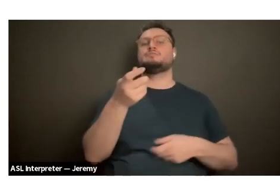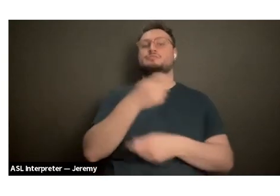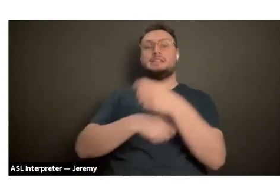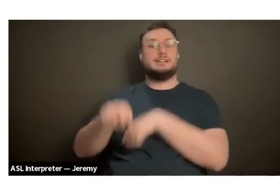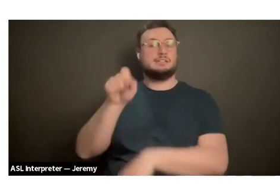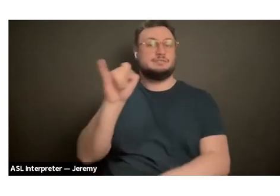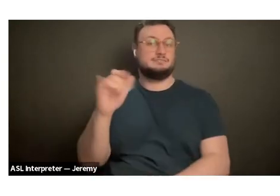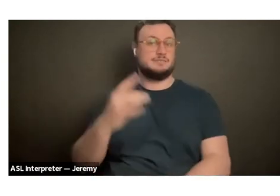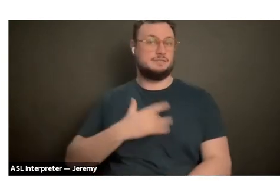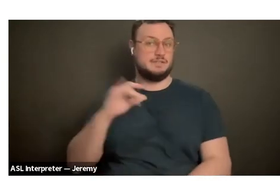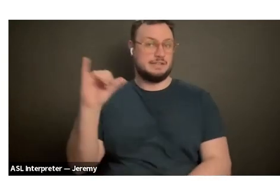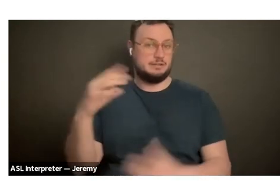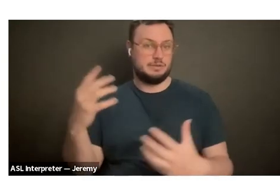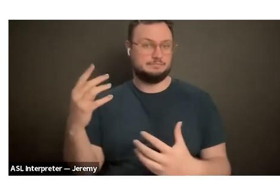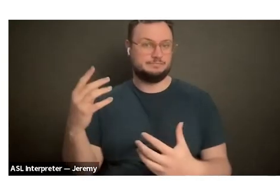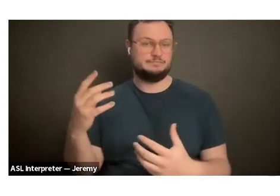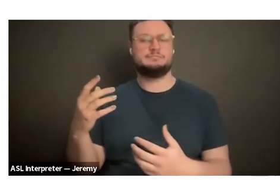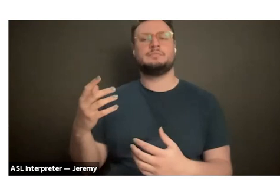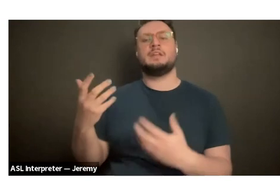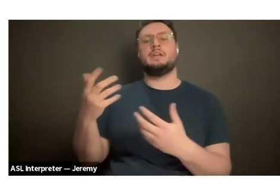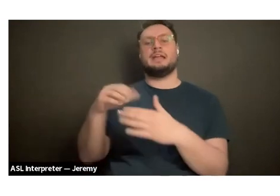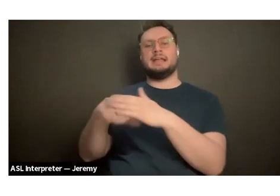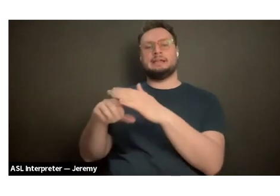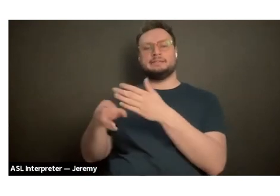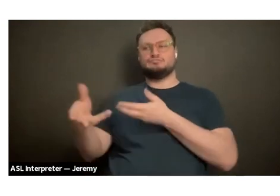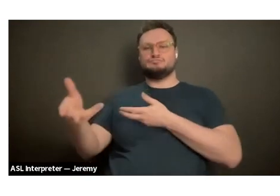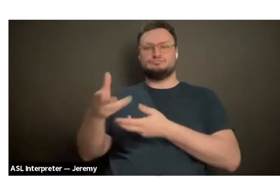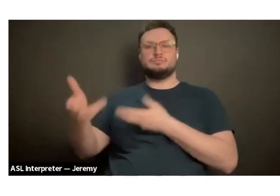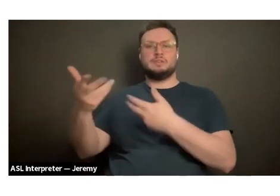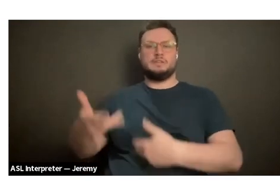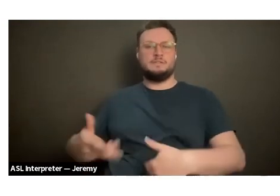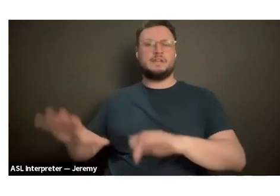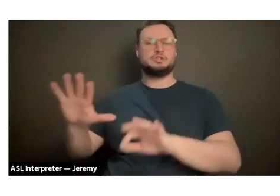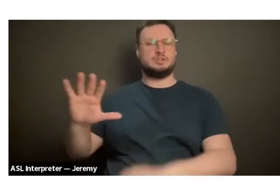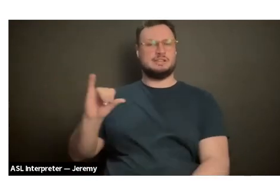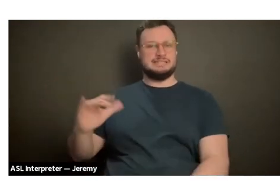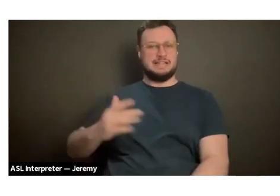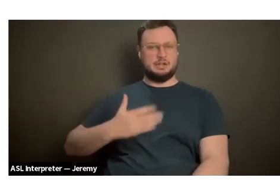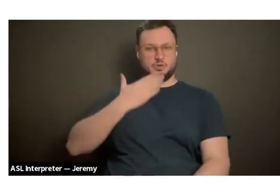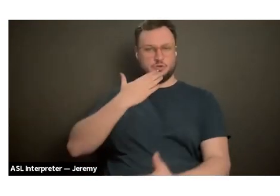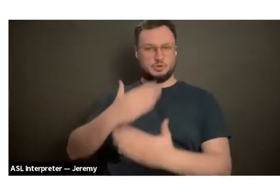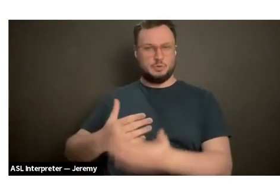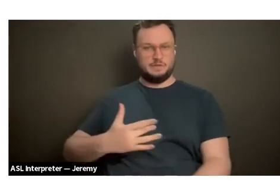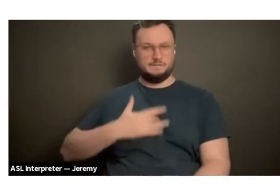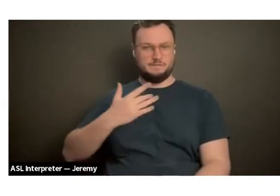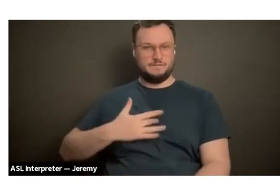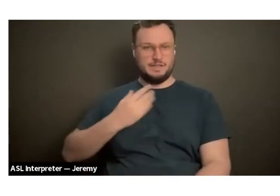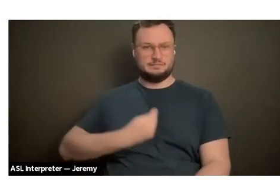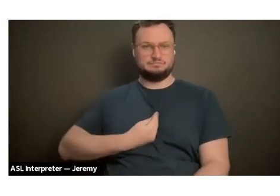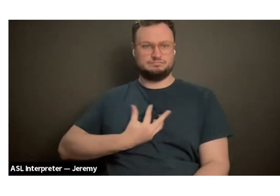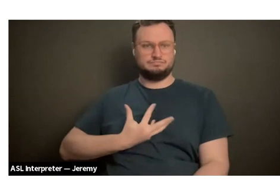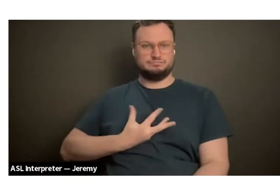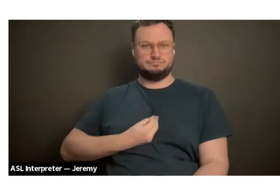experiencing access intimacy. It is freeing, light, loving